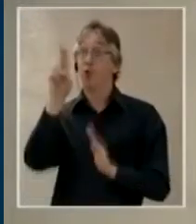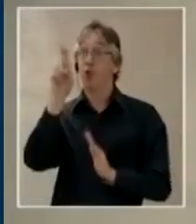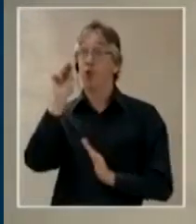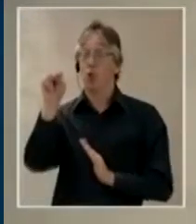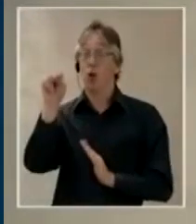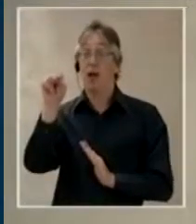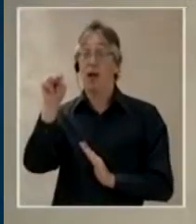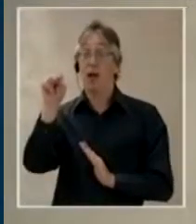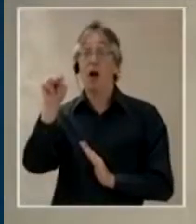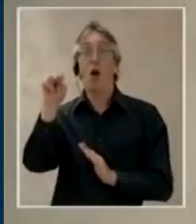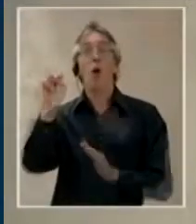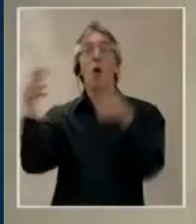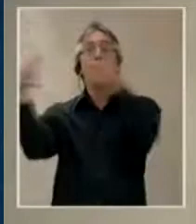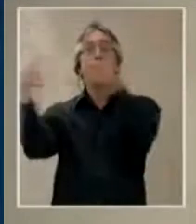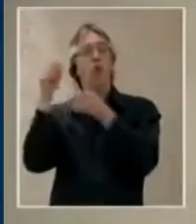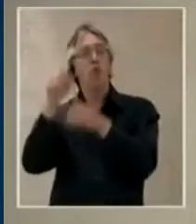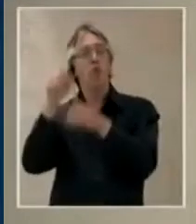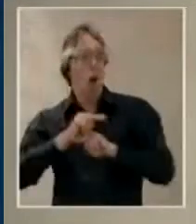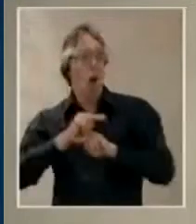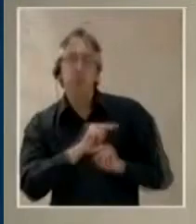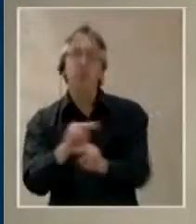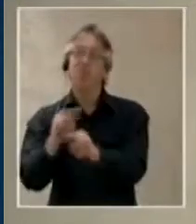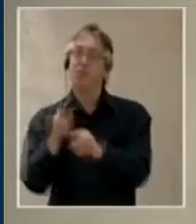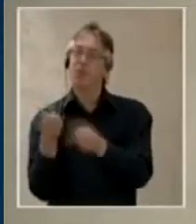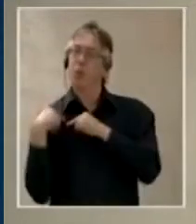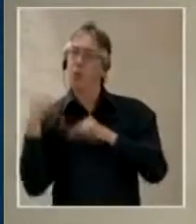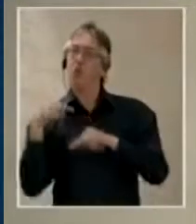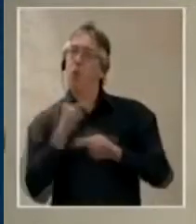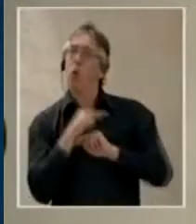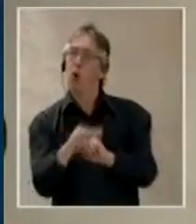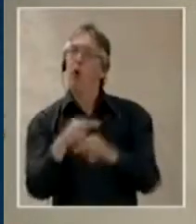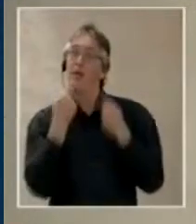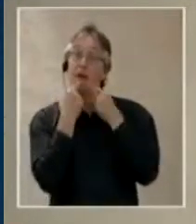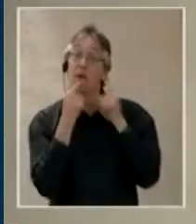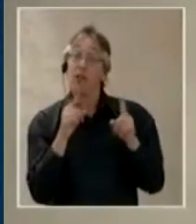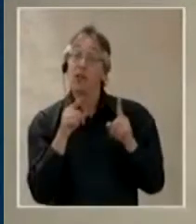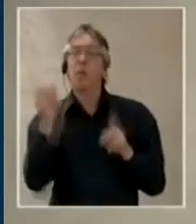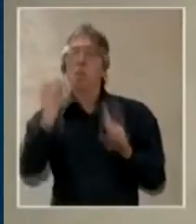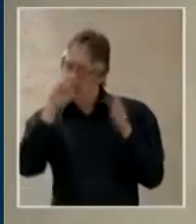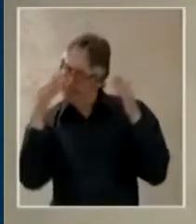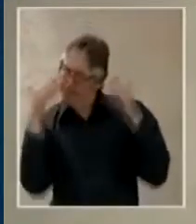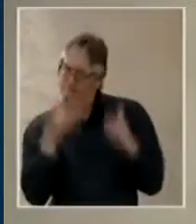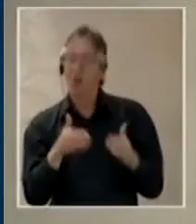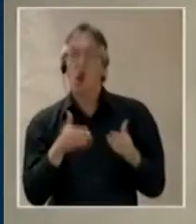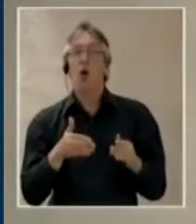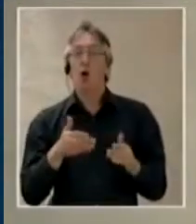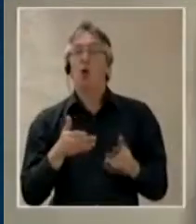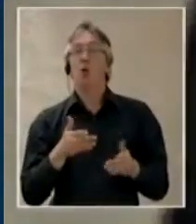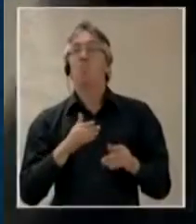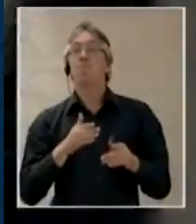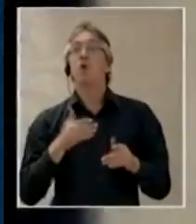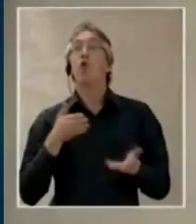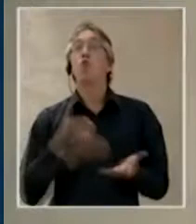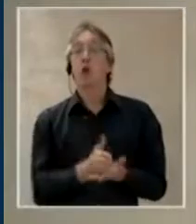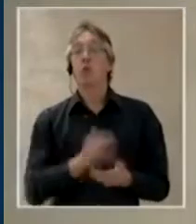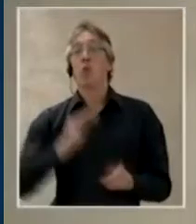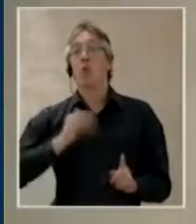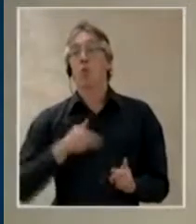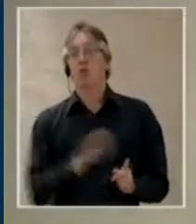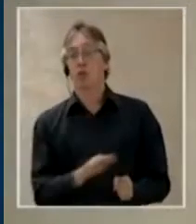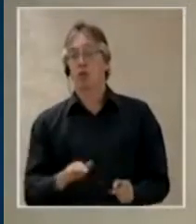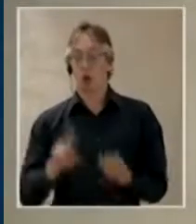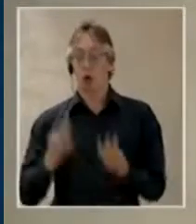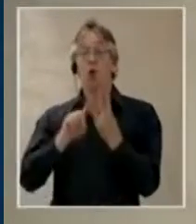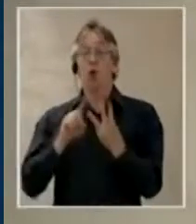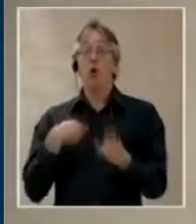body for monitoring and implementing the Declaration give particular attention to this issue. 3. Appointing